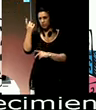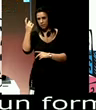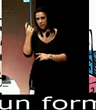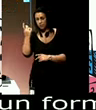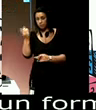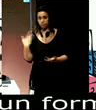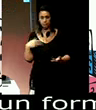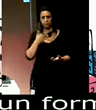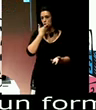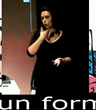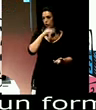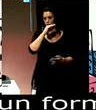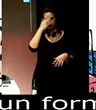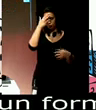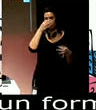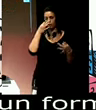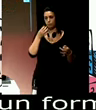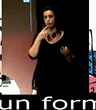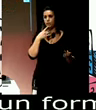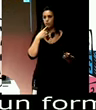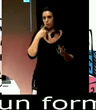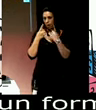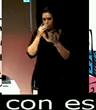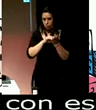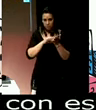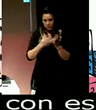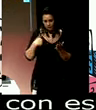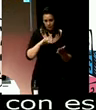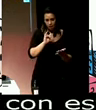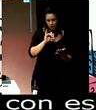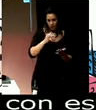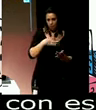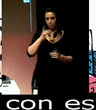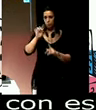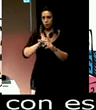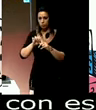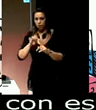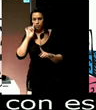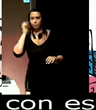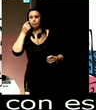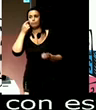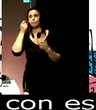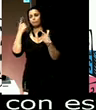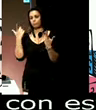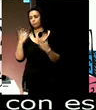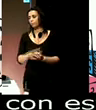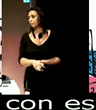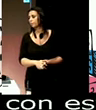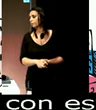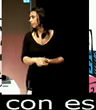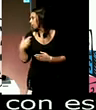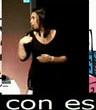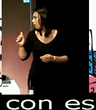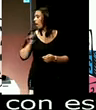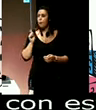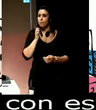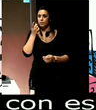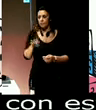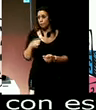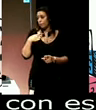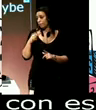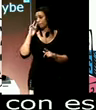already discover those points that, as we said before, maybe he still doesn't